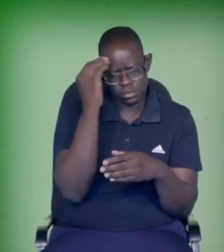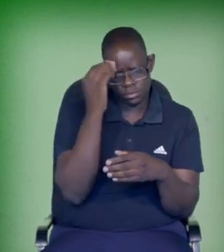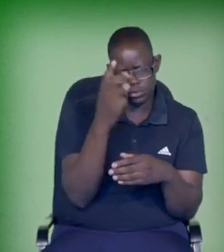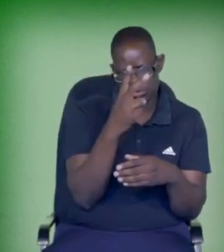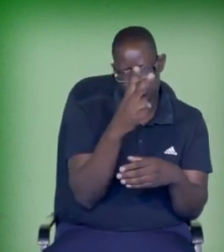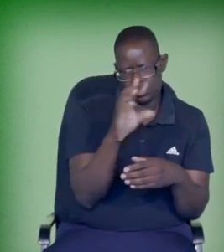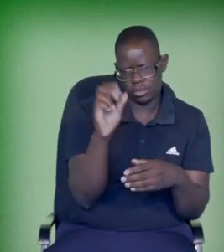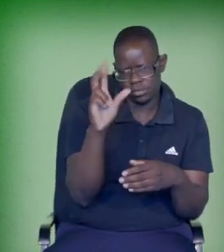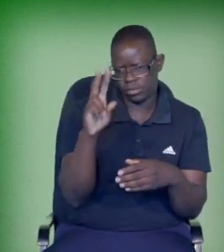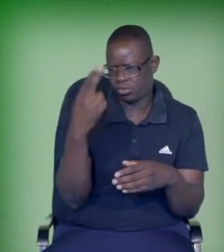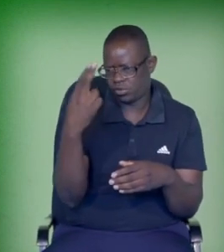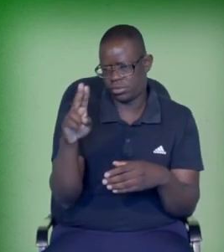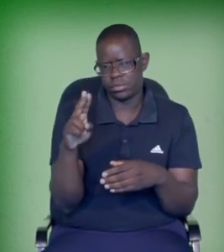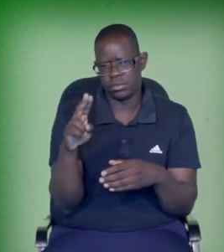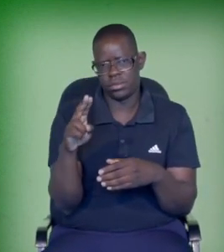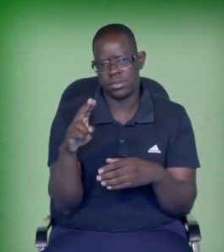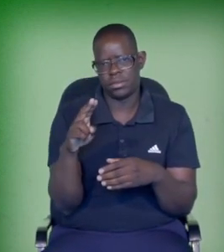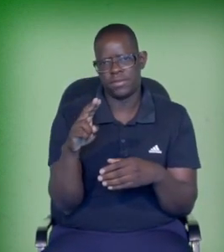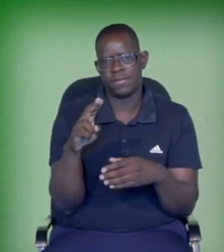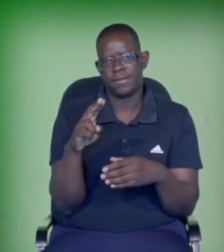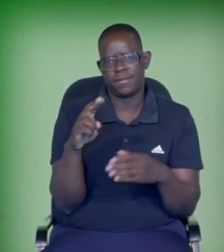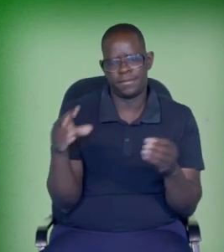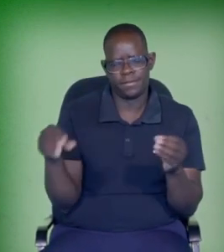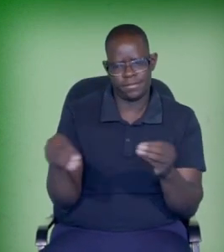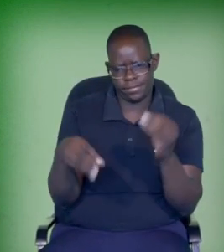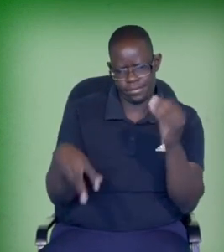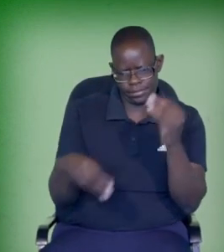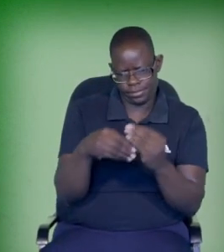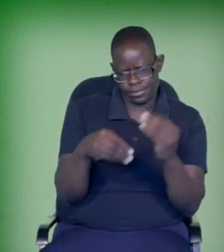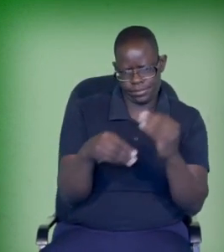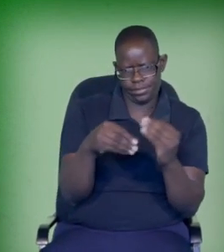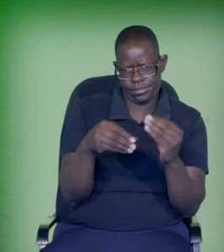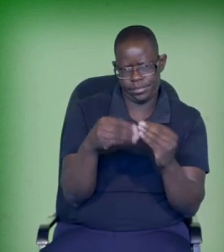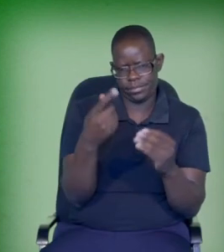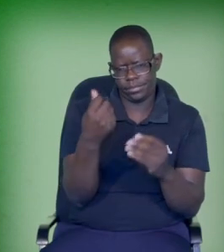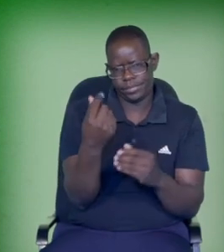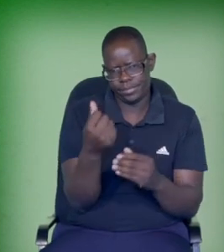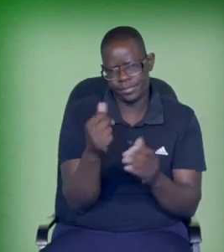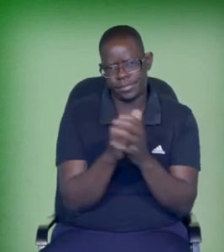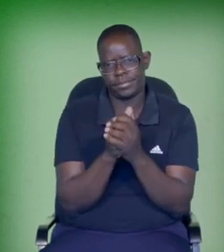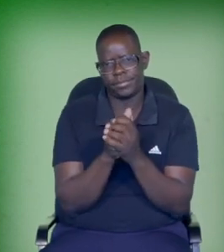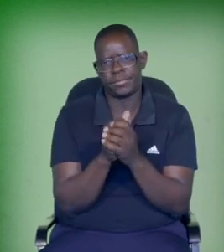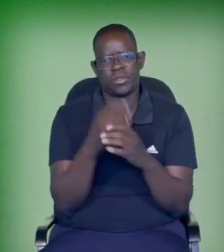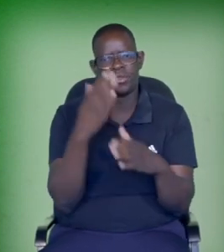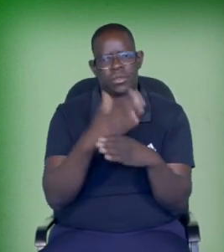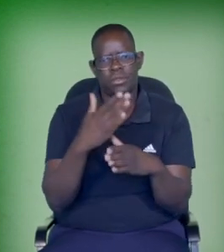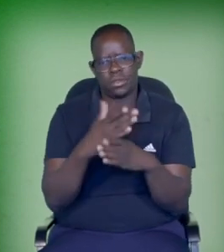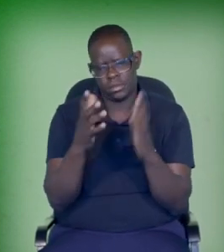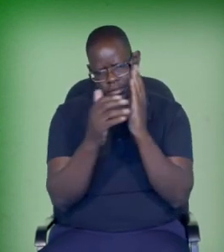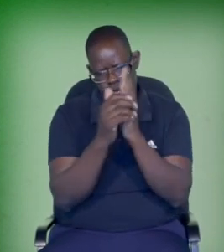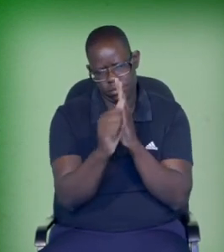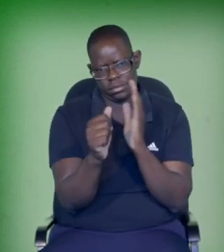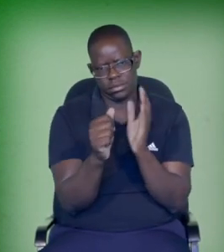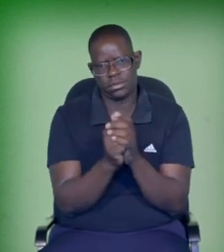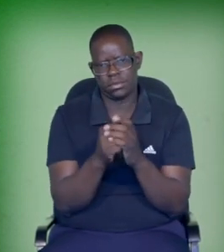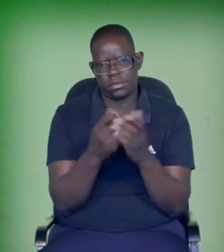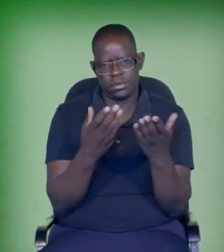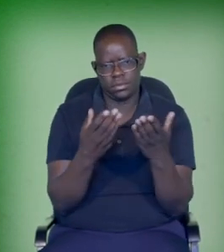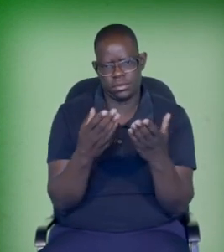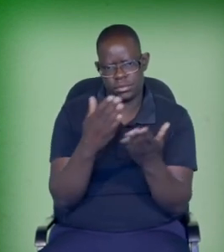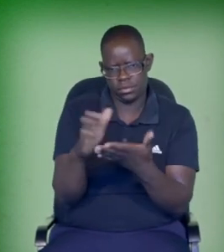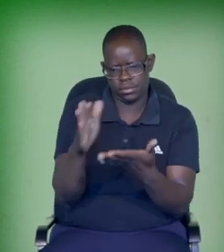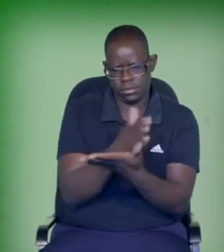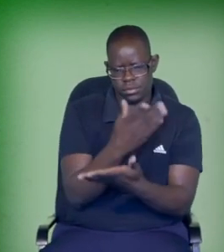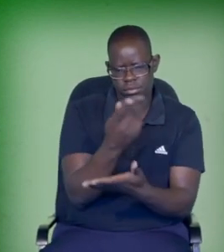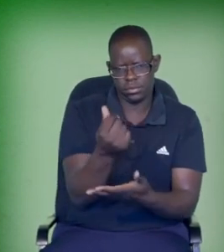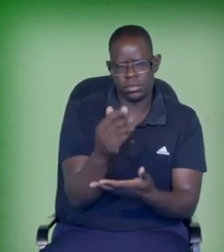20 persons. They agree to contribute towards a business in terms of money, labor, and skills, and to share the profit